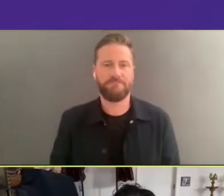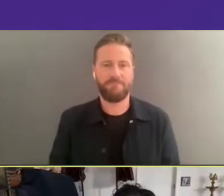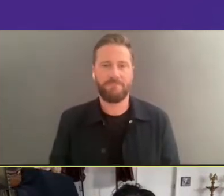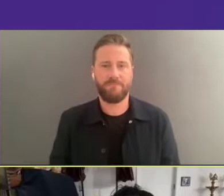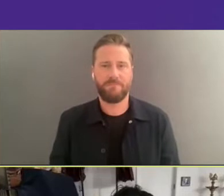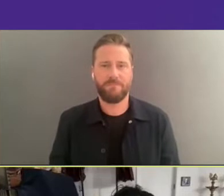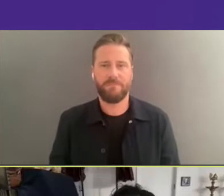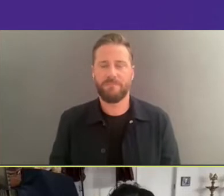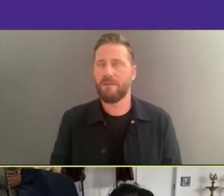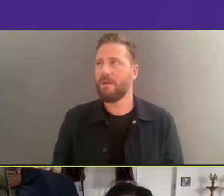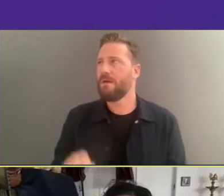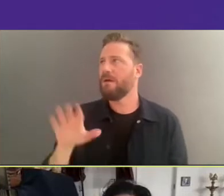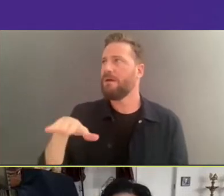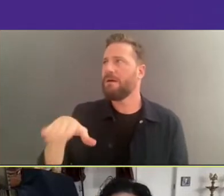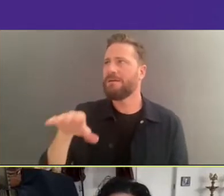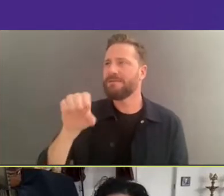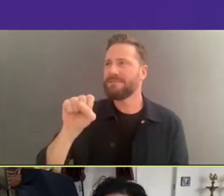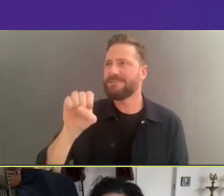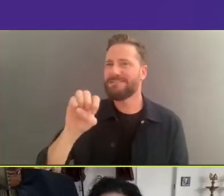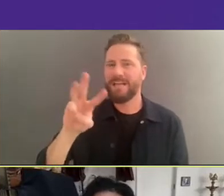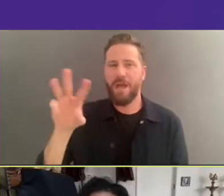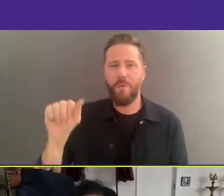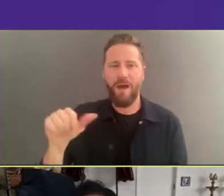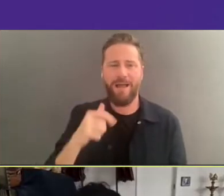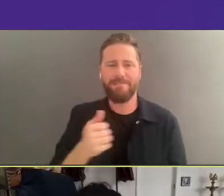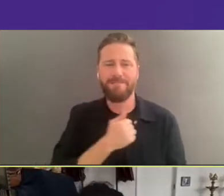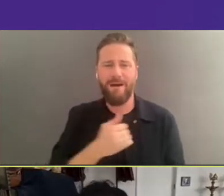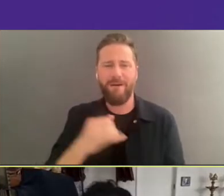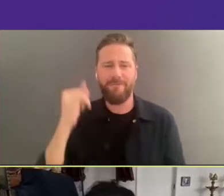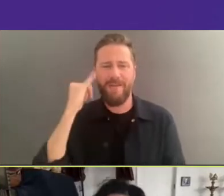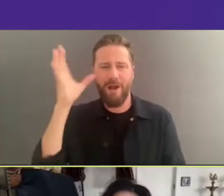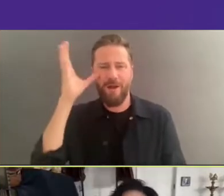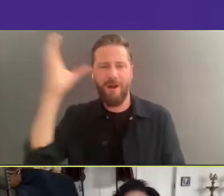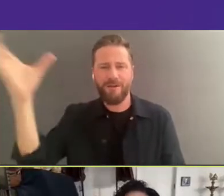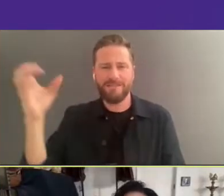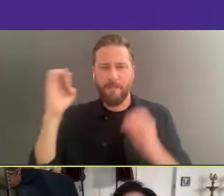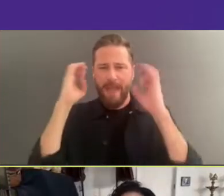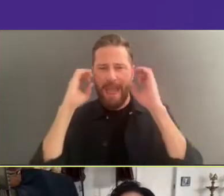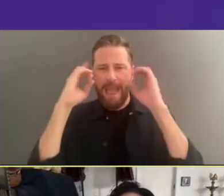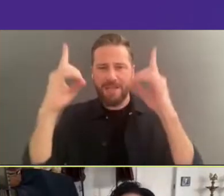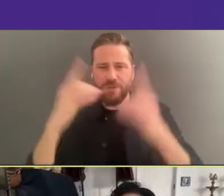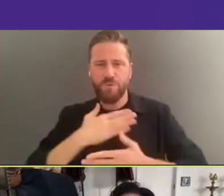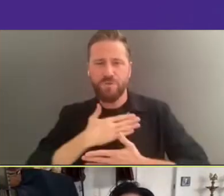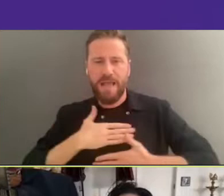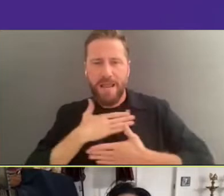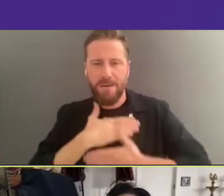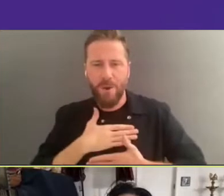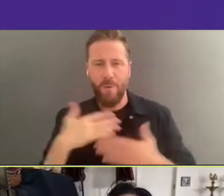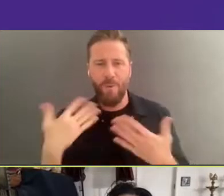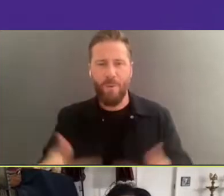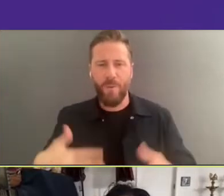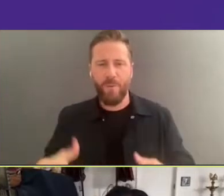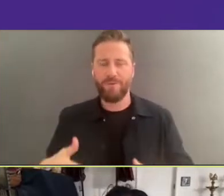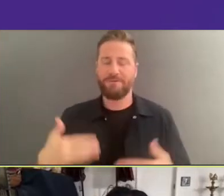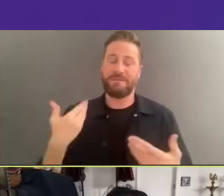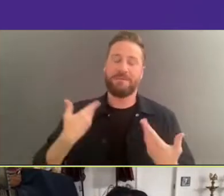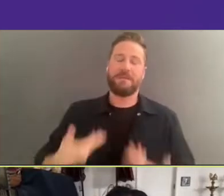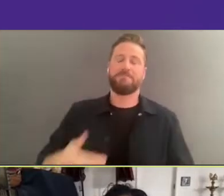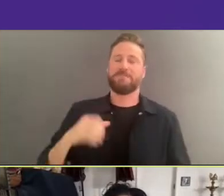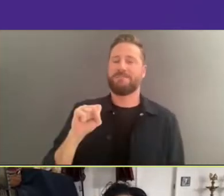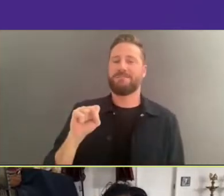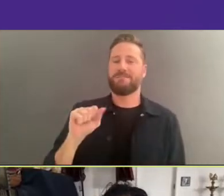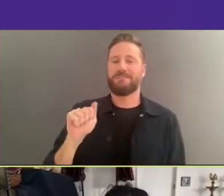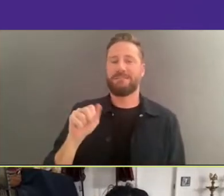Sewaa, I love the idea of edutainment, but Sahi here. And I